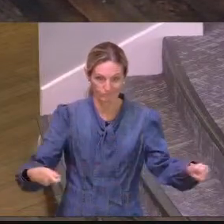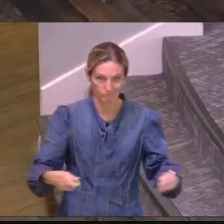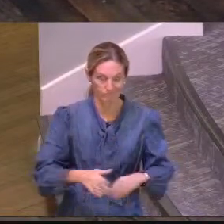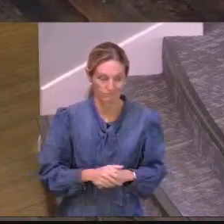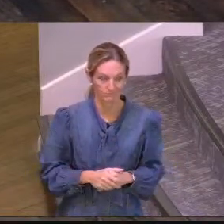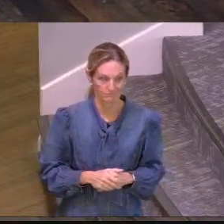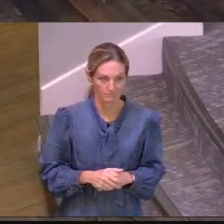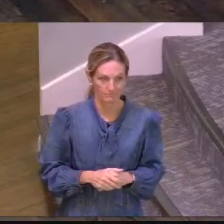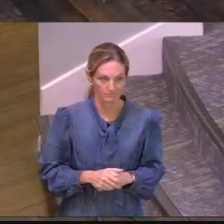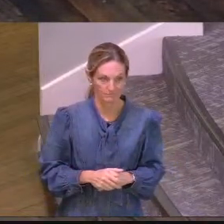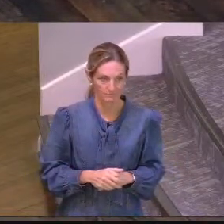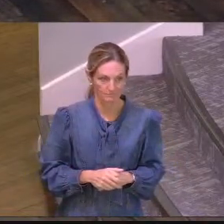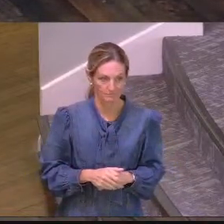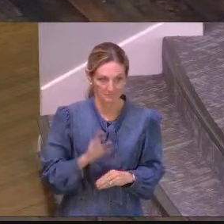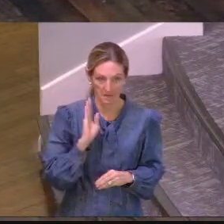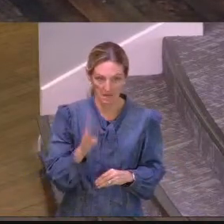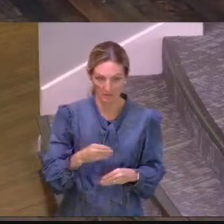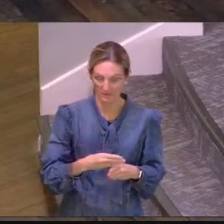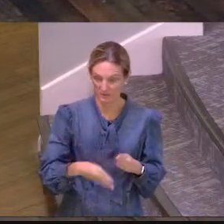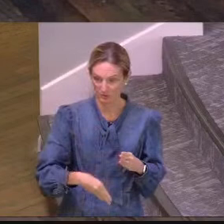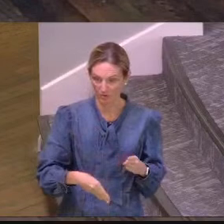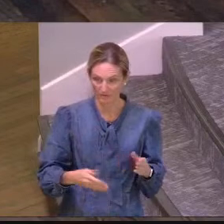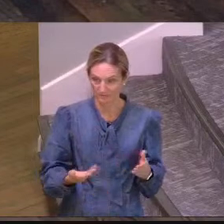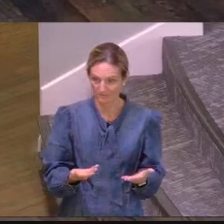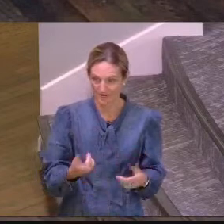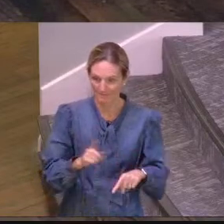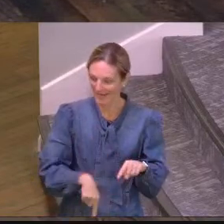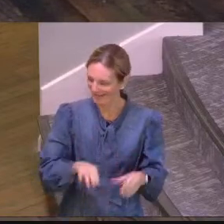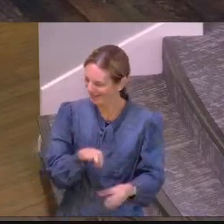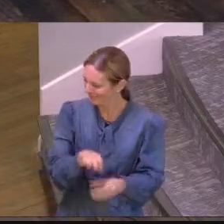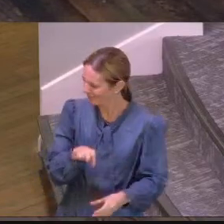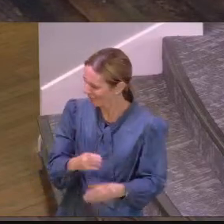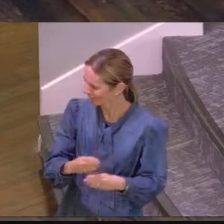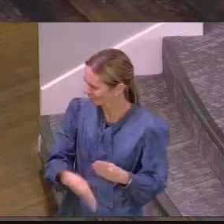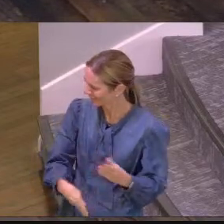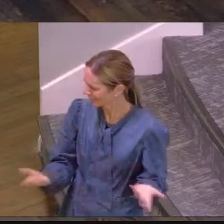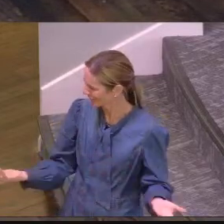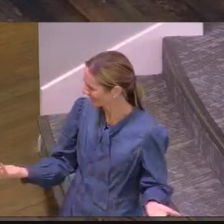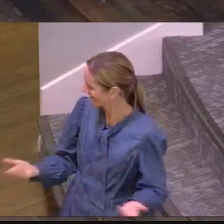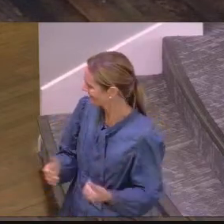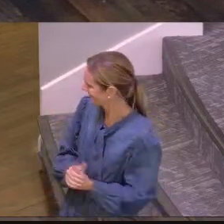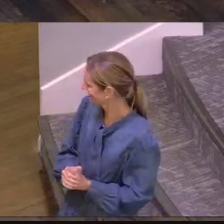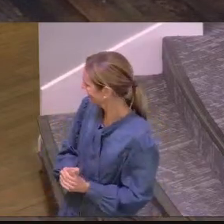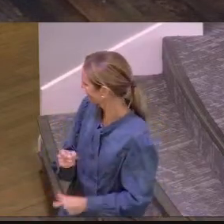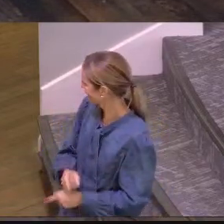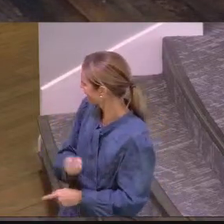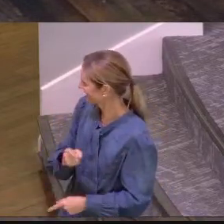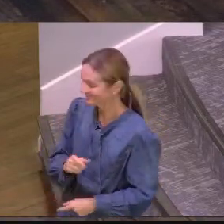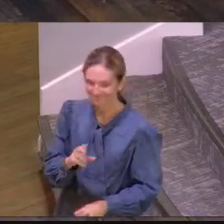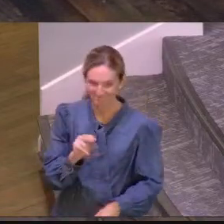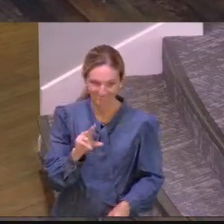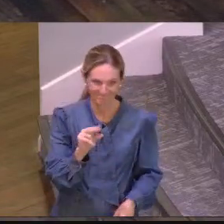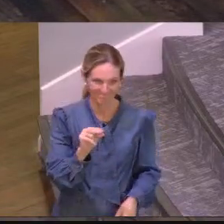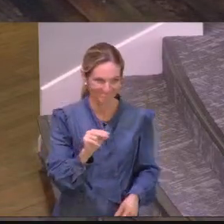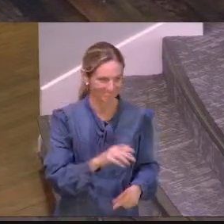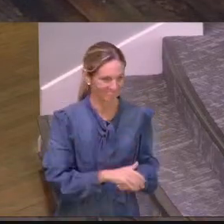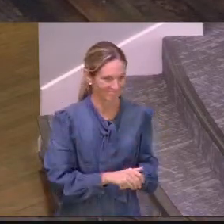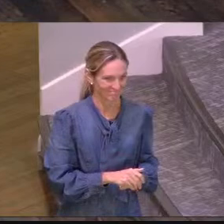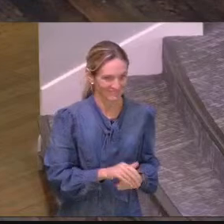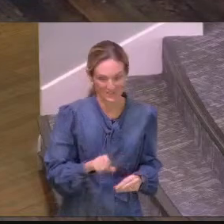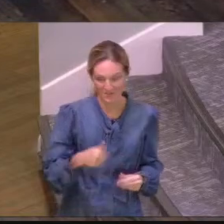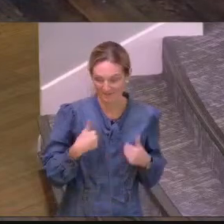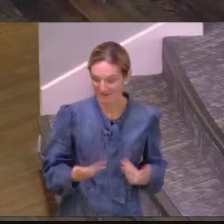and adjourn. You can't even vote to adjourn, can we? We're not. I